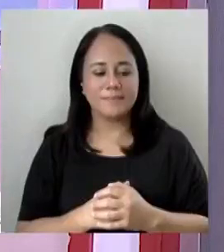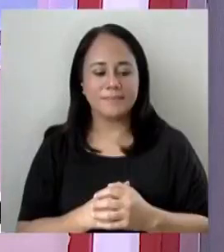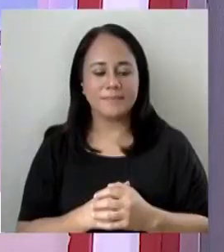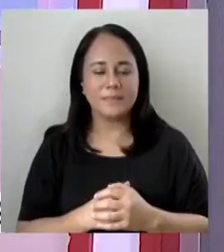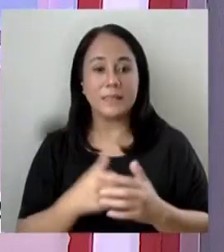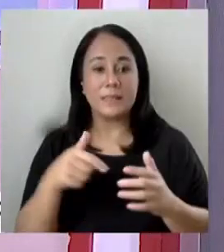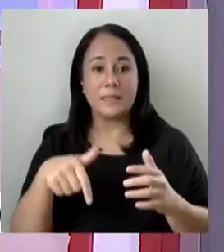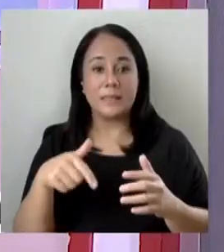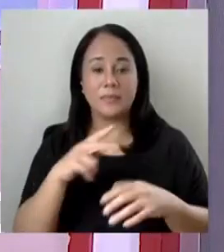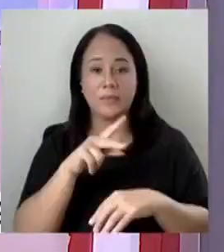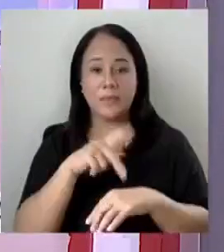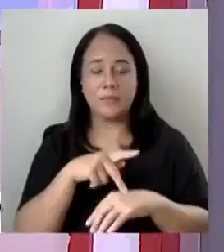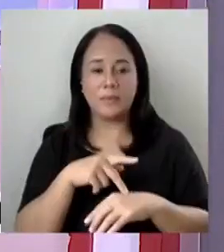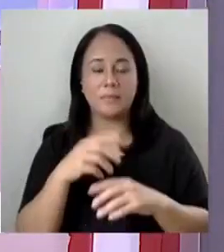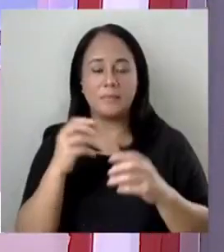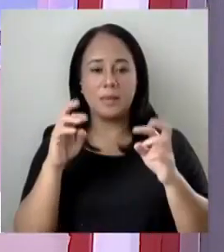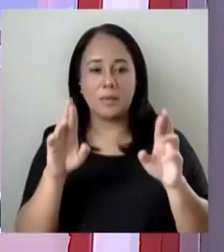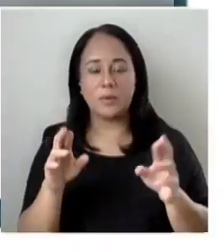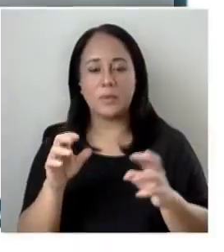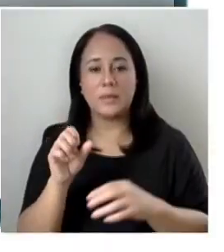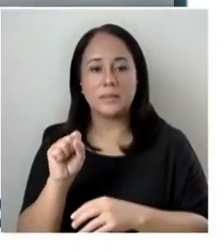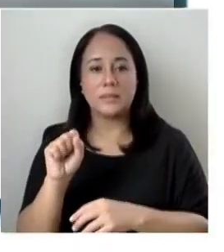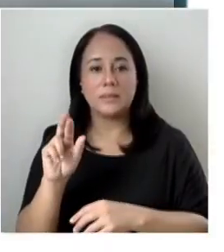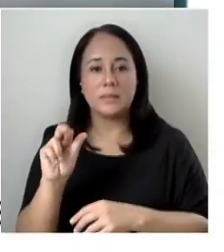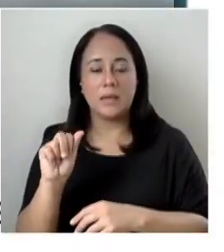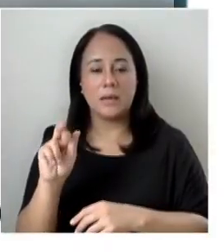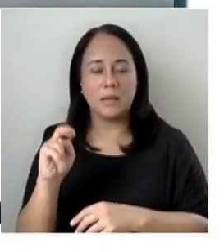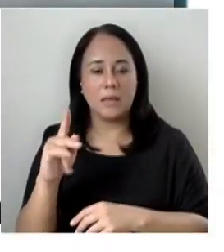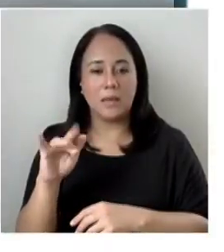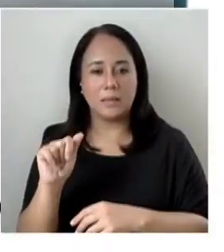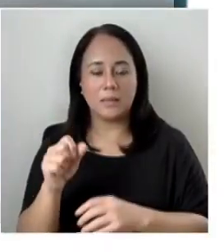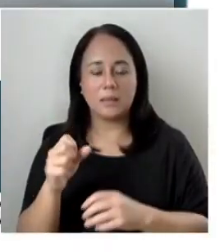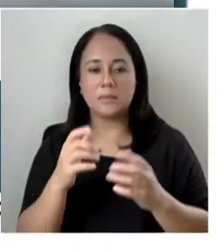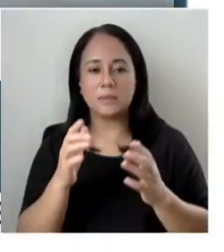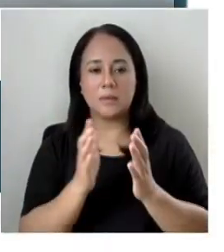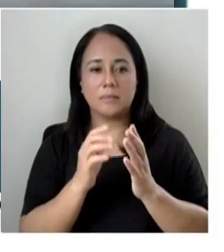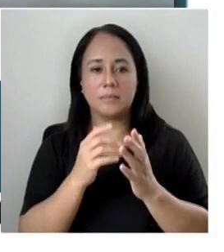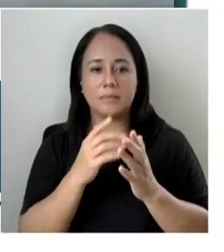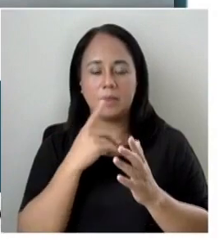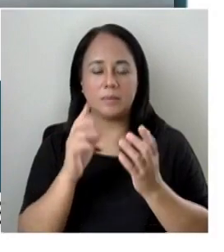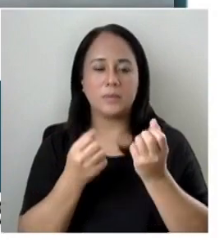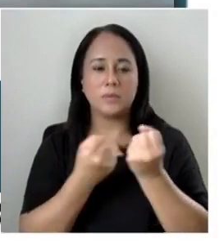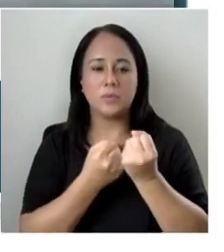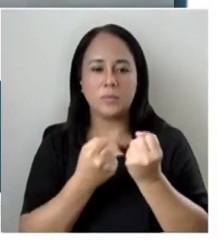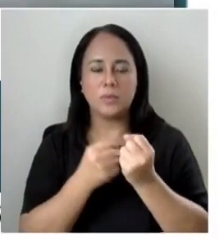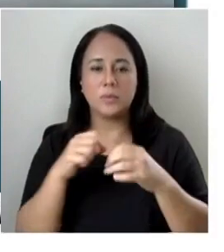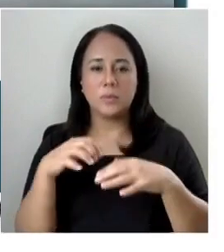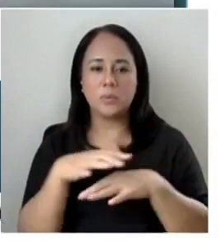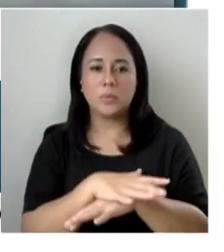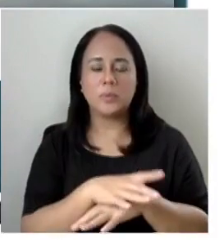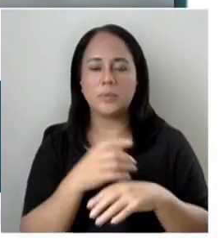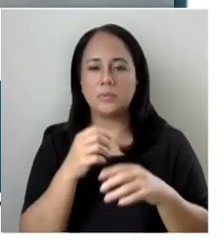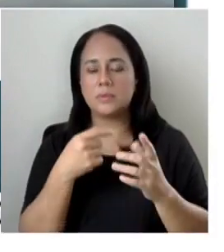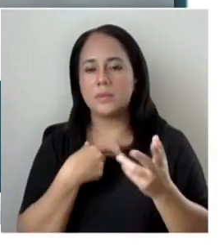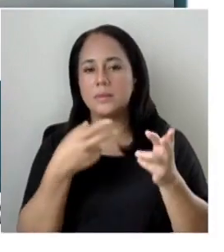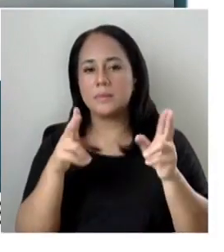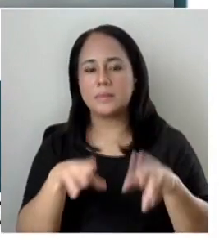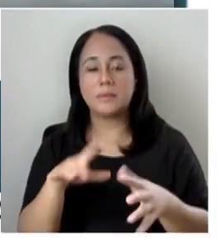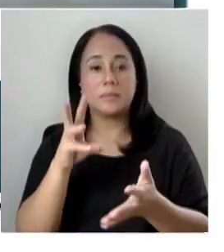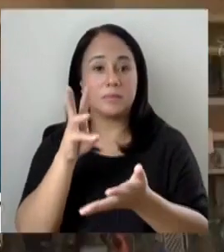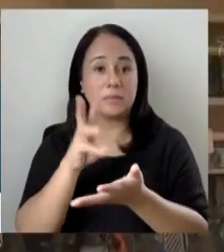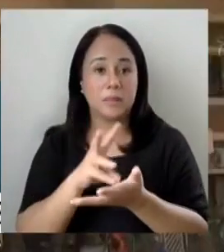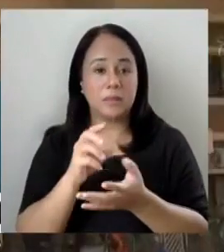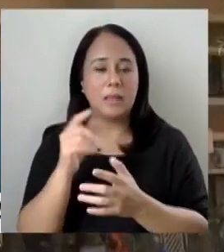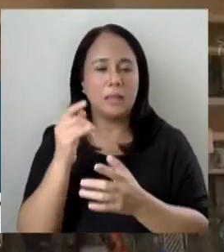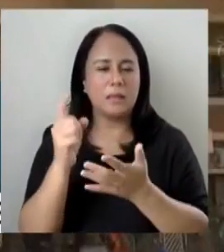The mayor of Glan in Sarangani vows support for those affected by the powerful tremors that hit the municipality. Last week,